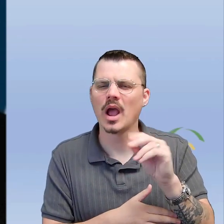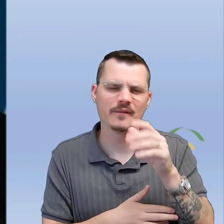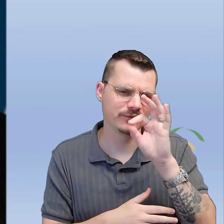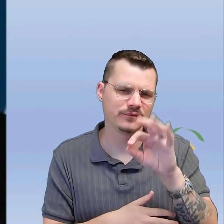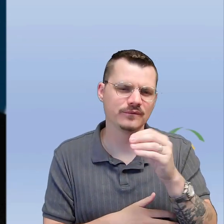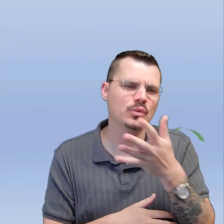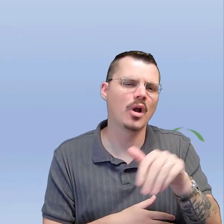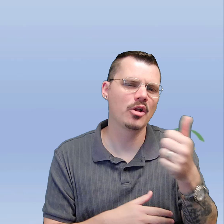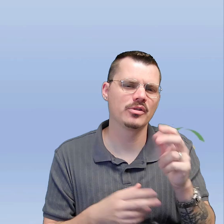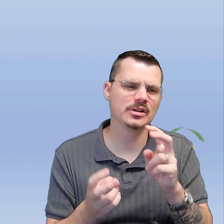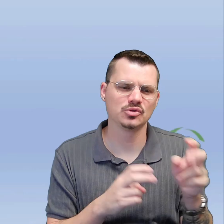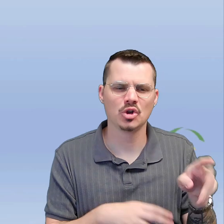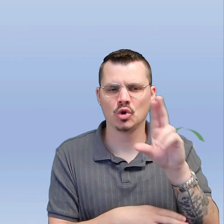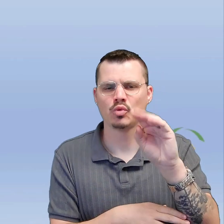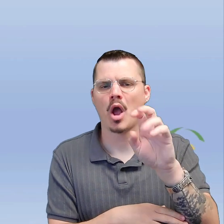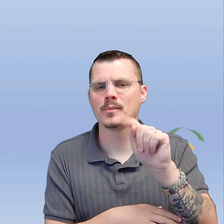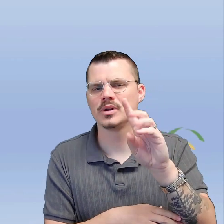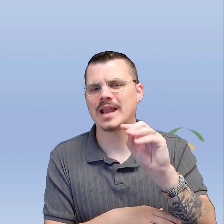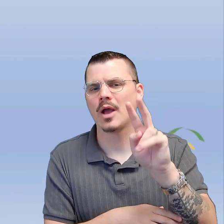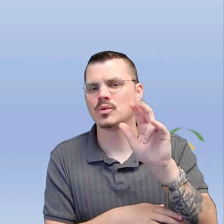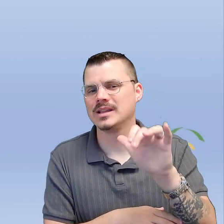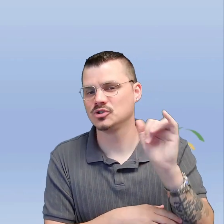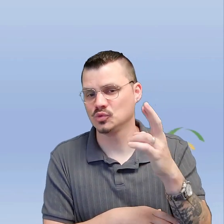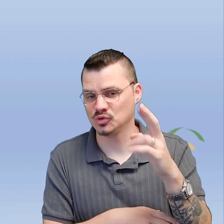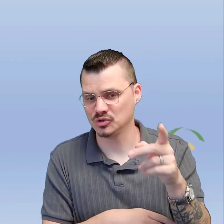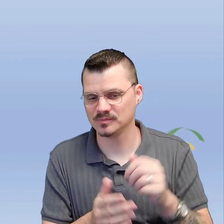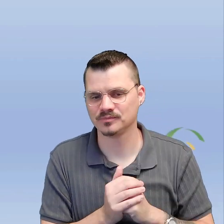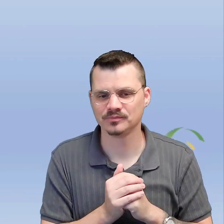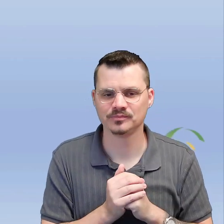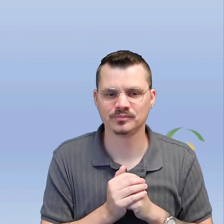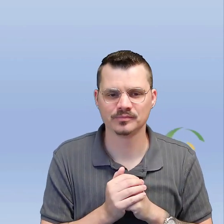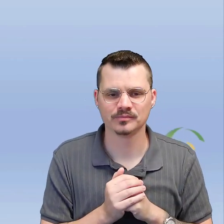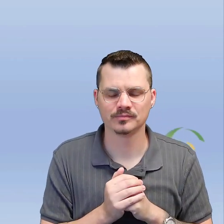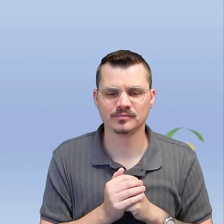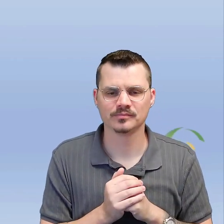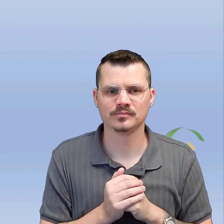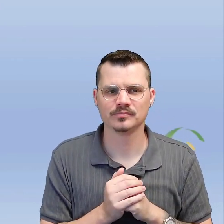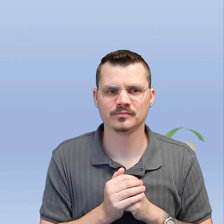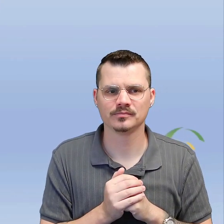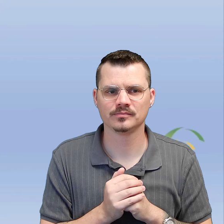issues as well. Robert Downey Jr.